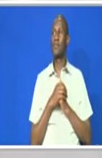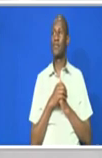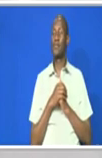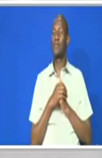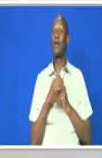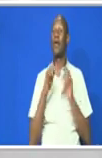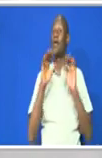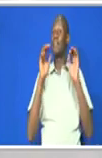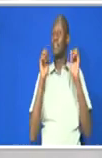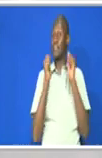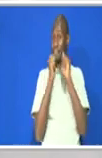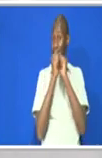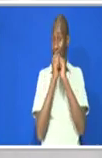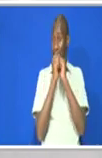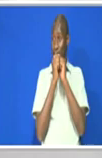take away